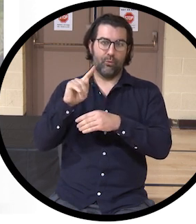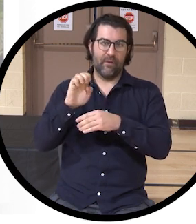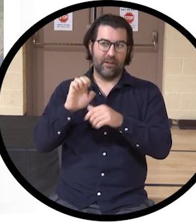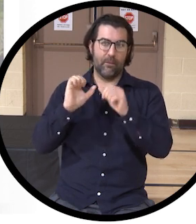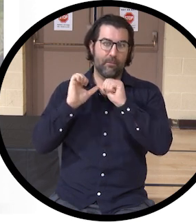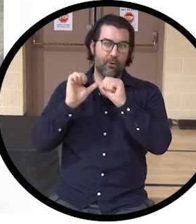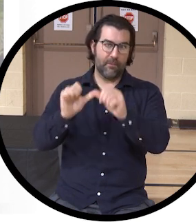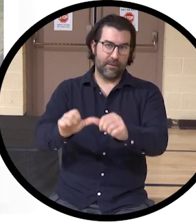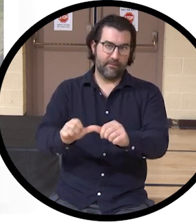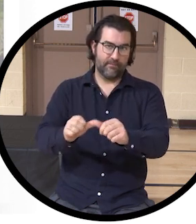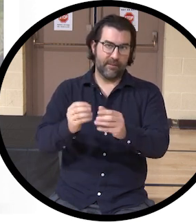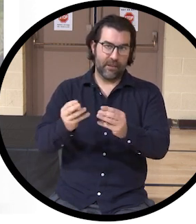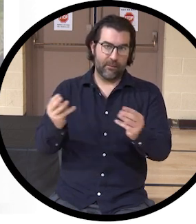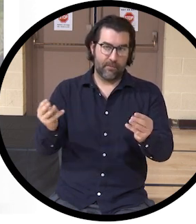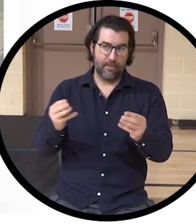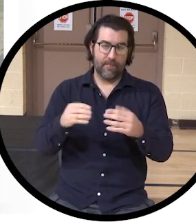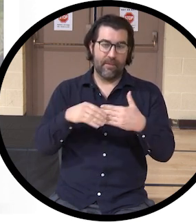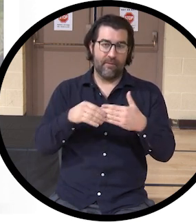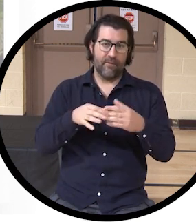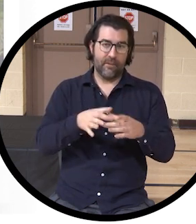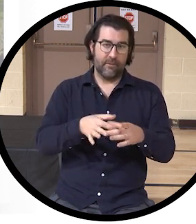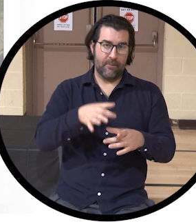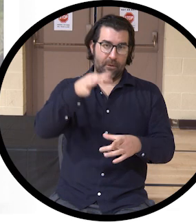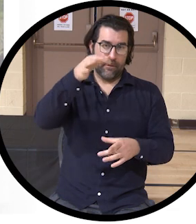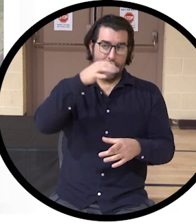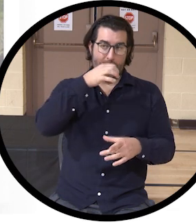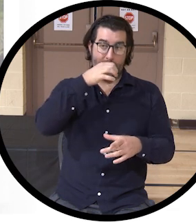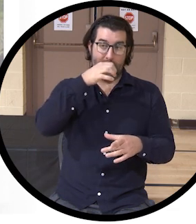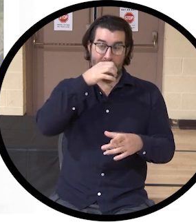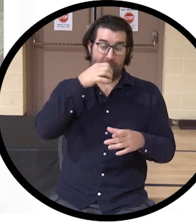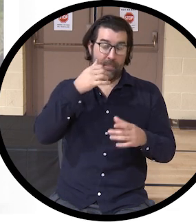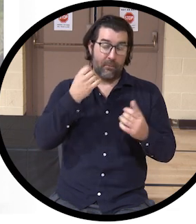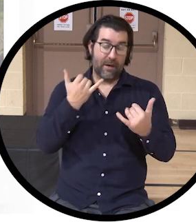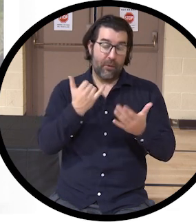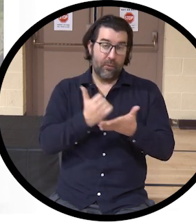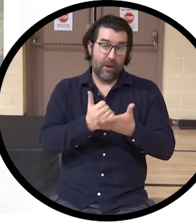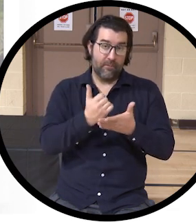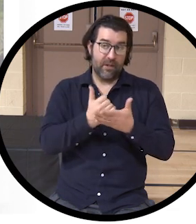materials. The flex posts are very helpful in the